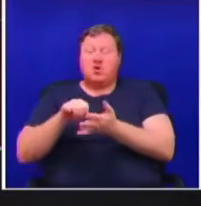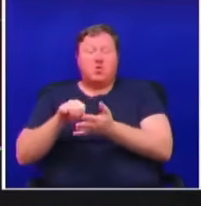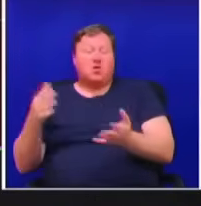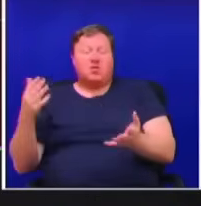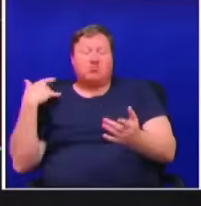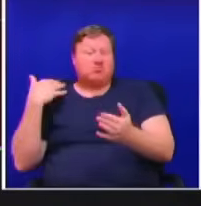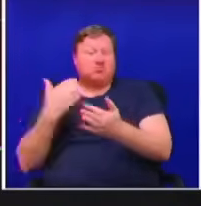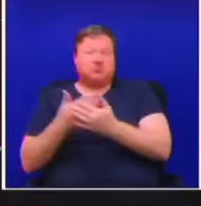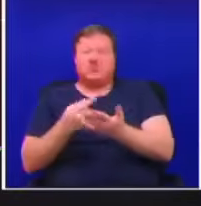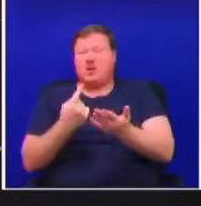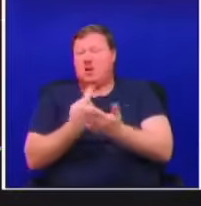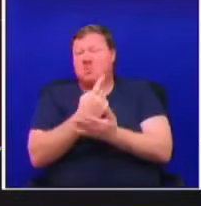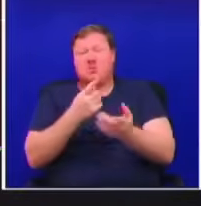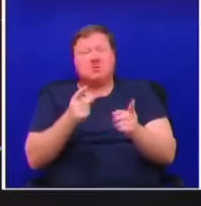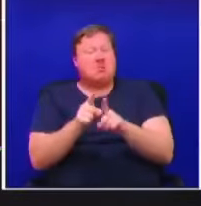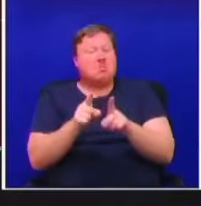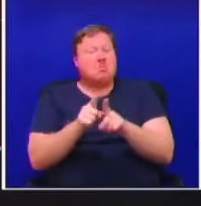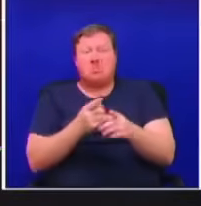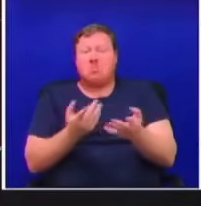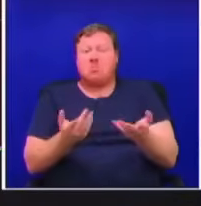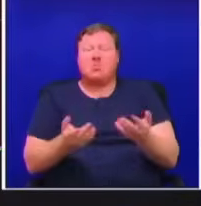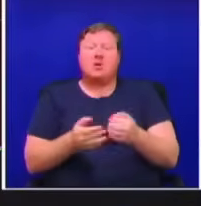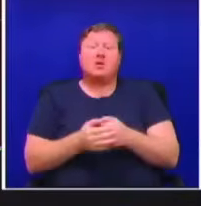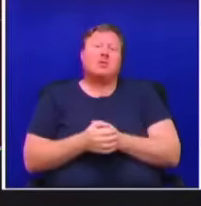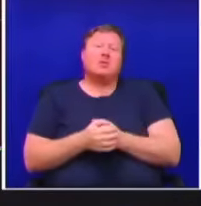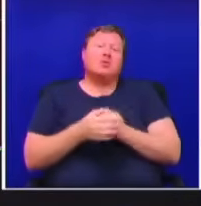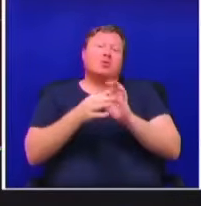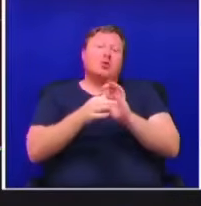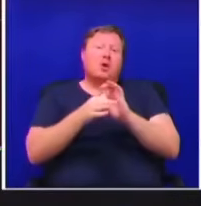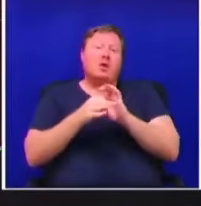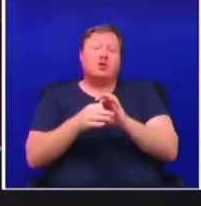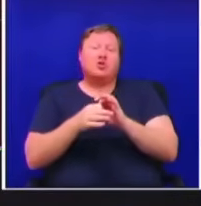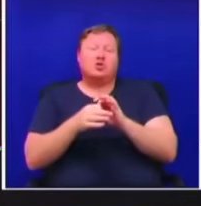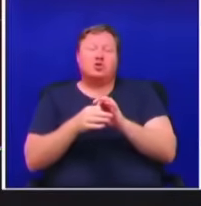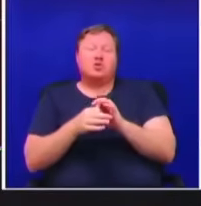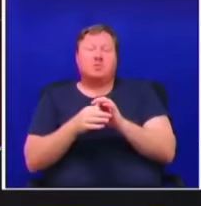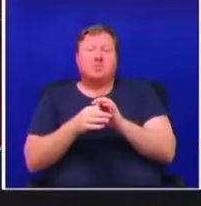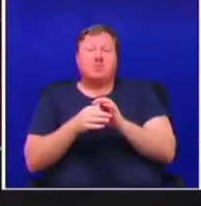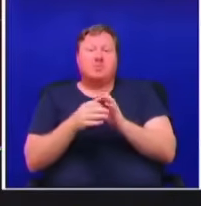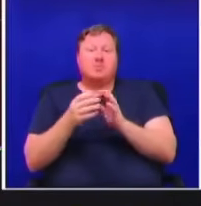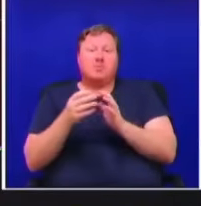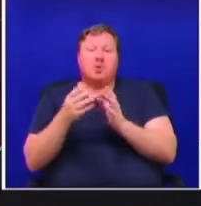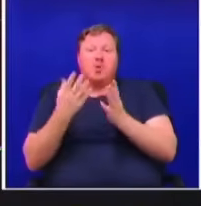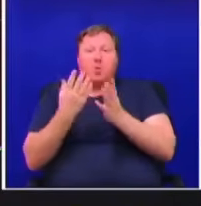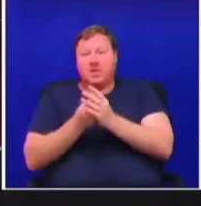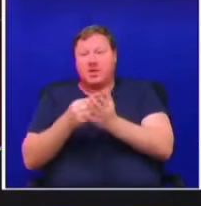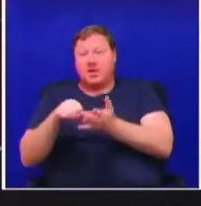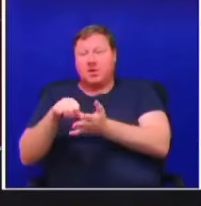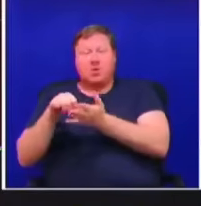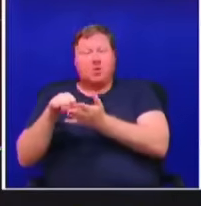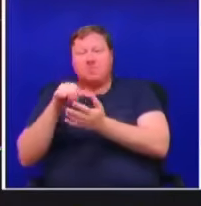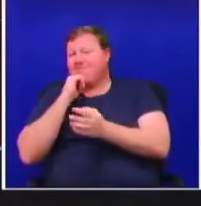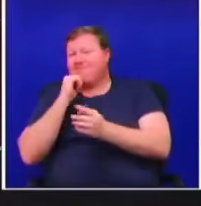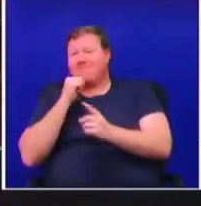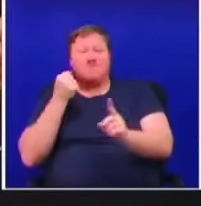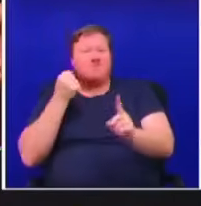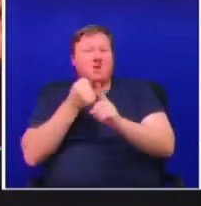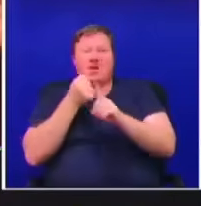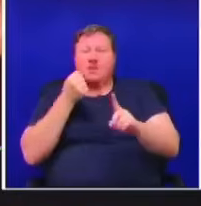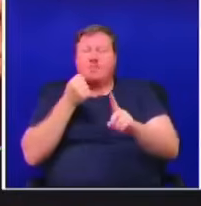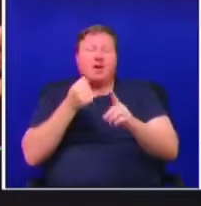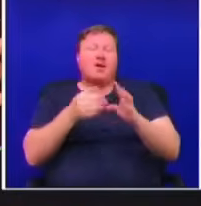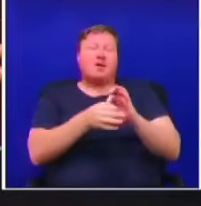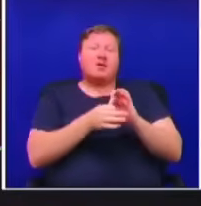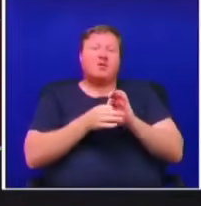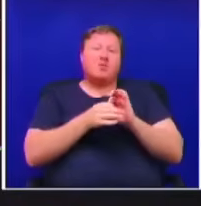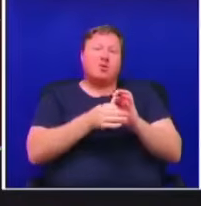end, the relations we have no impact whatsoever, and should have no impact with our relations with